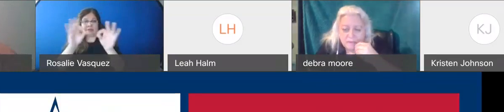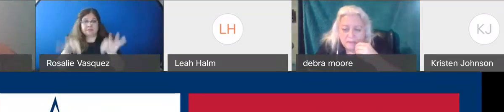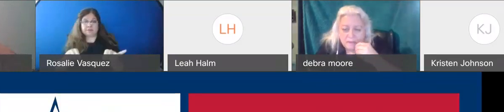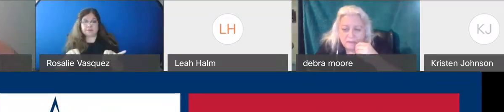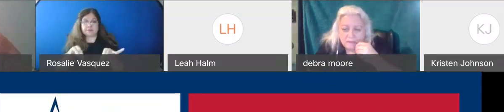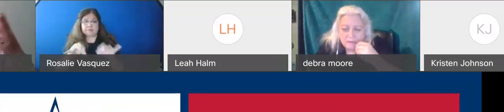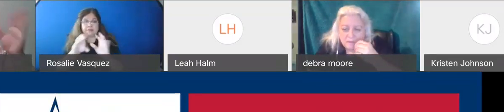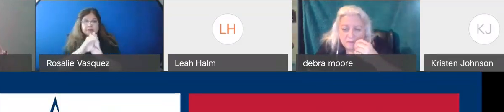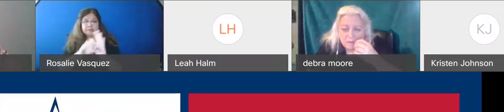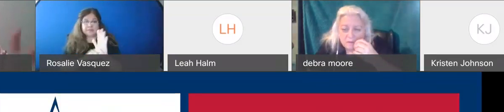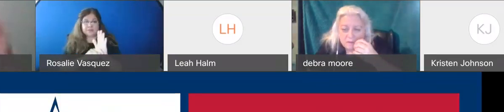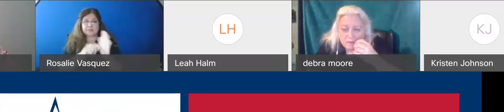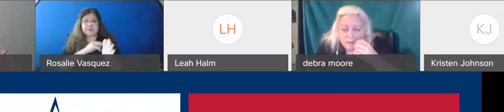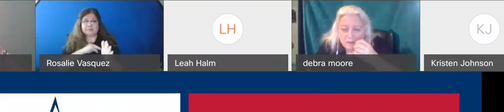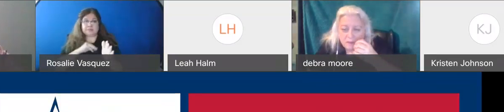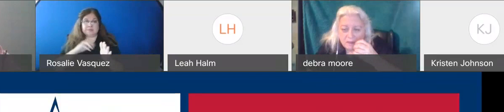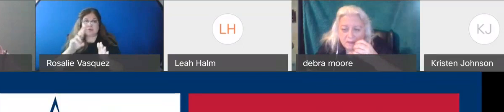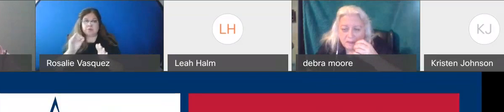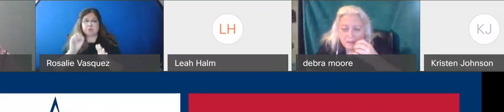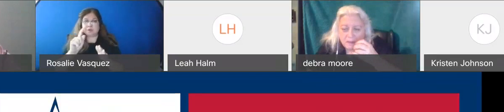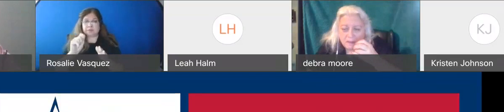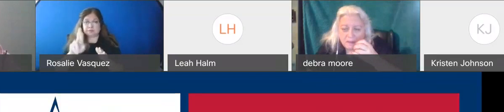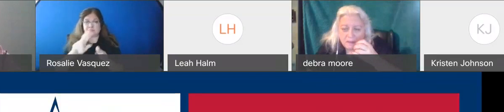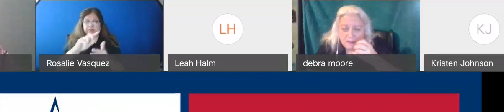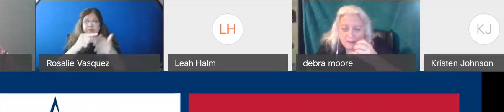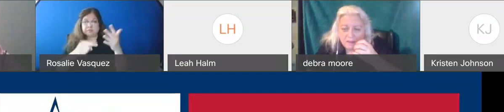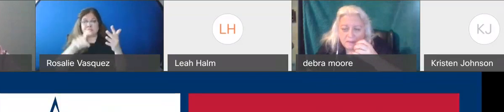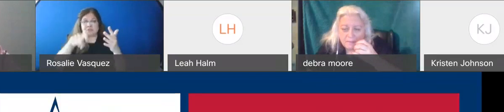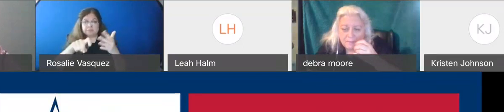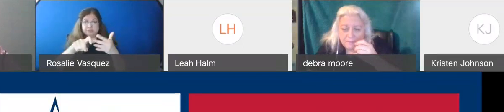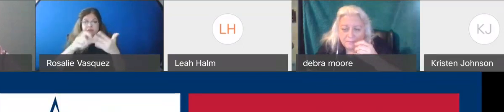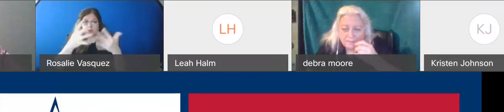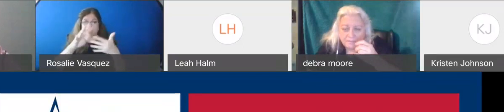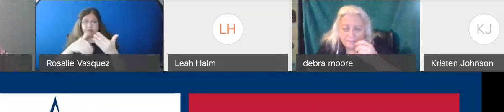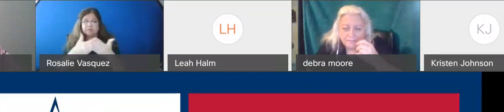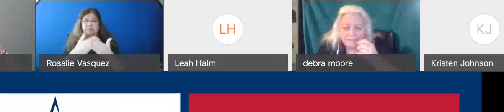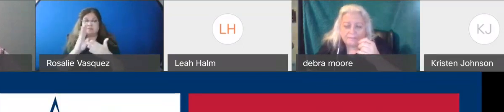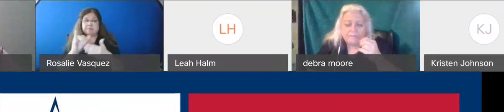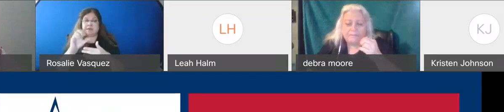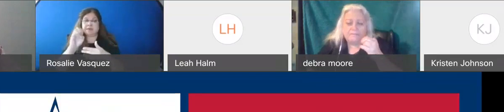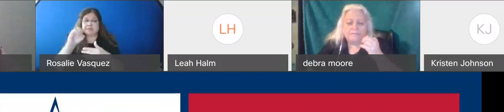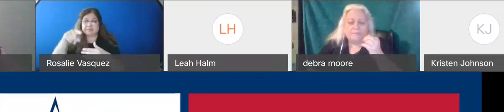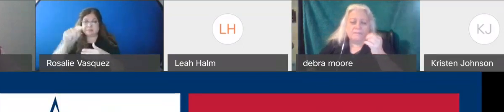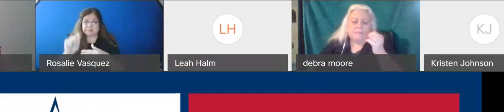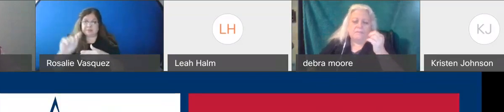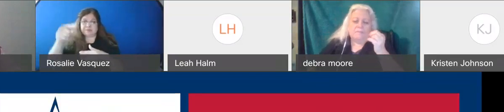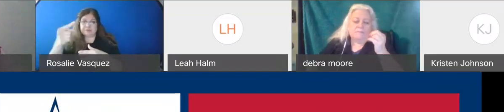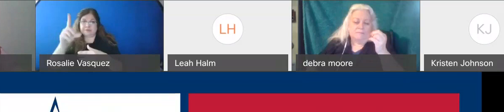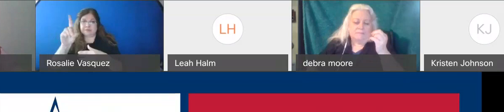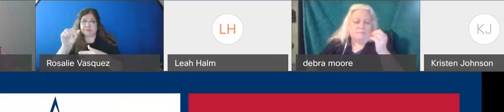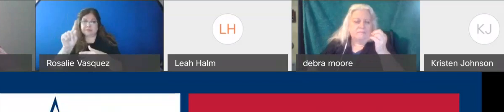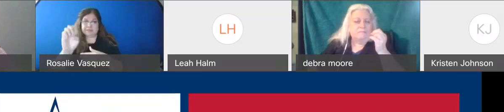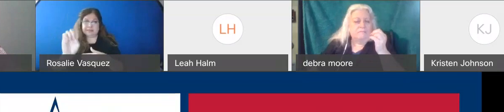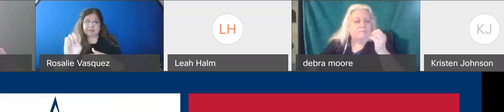constitution and members roster. Those all are to be completed by the September 1st date. And I still